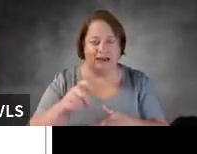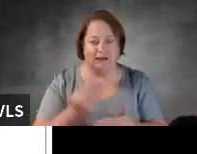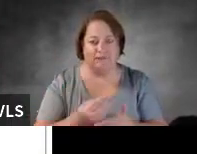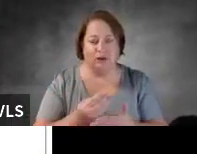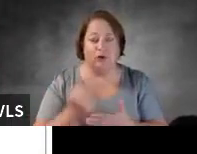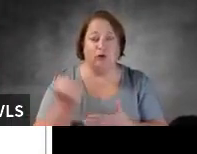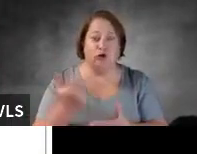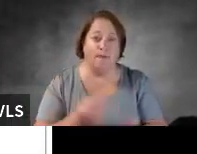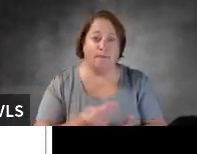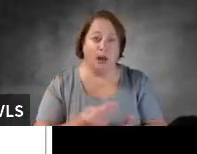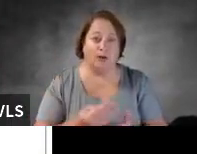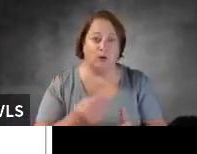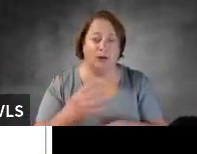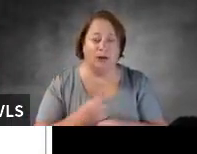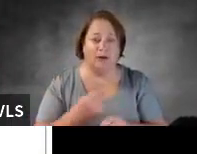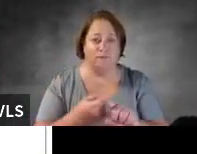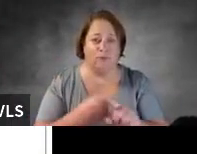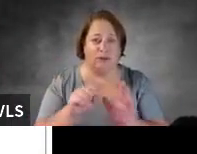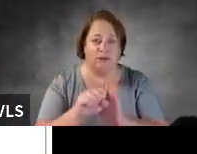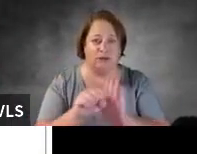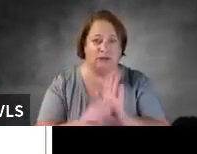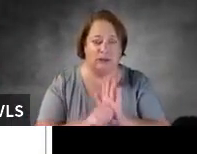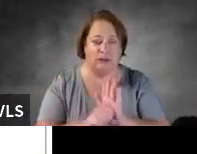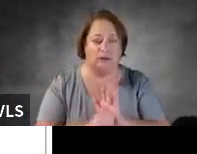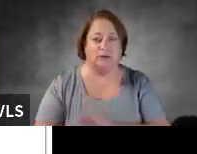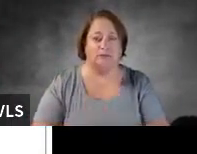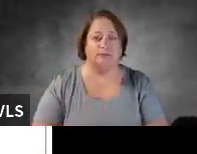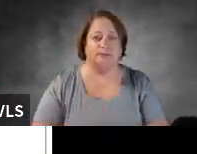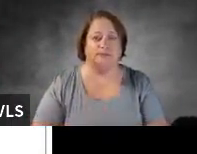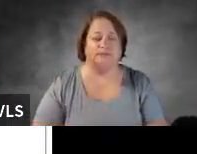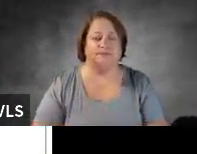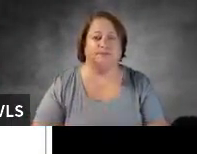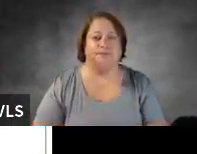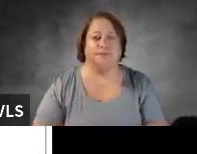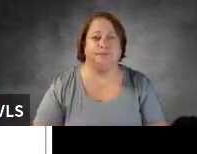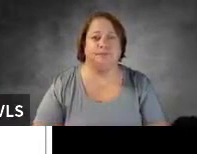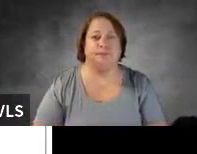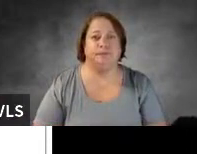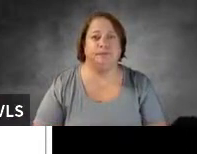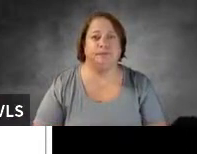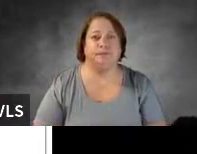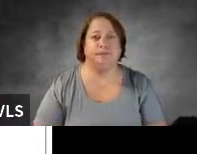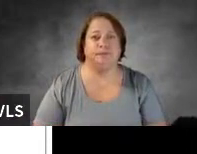that we receive from the state. Next slide, please.